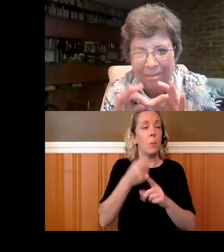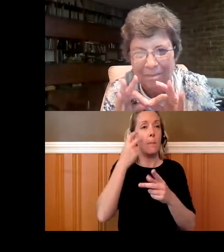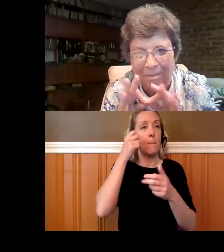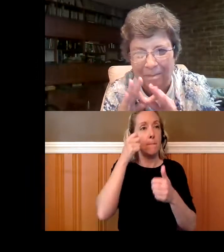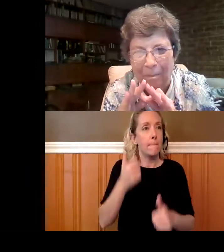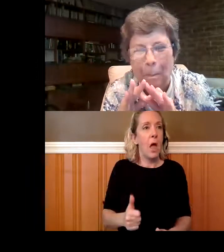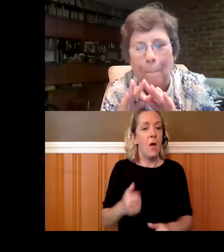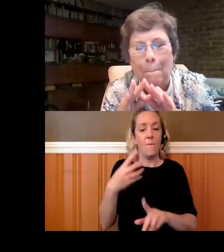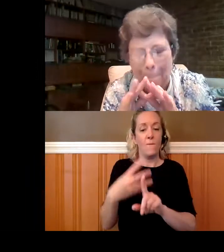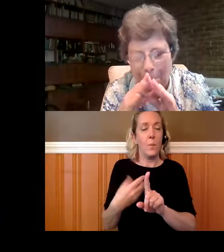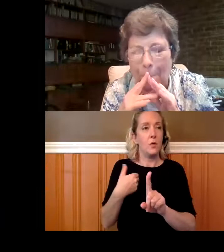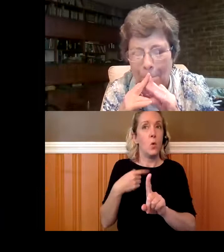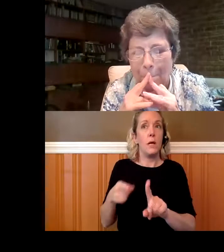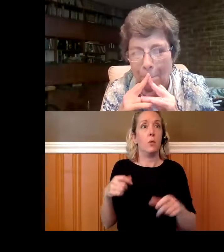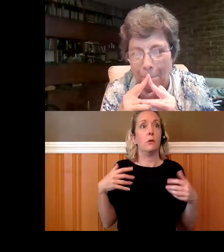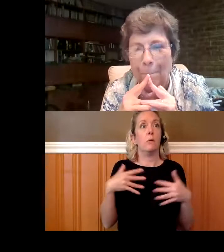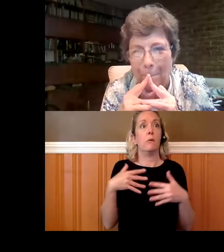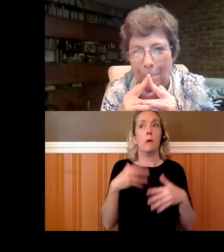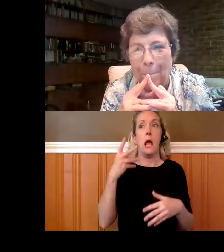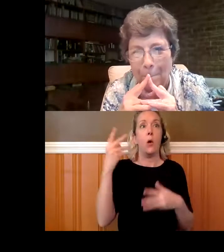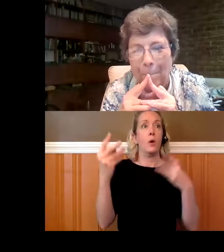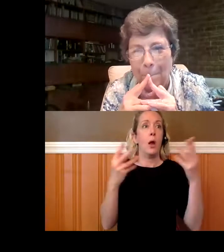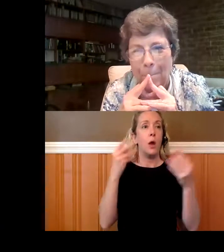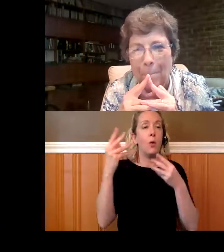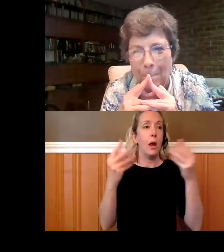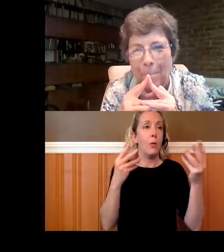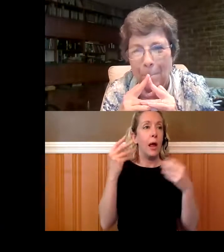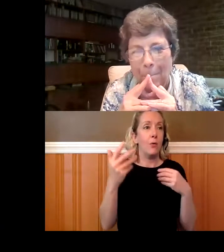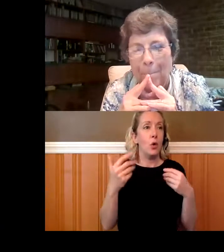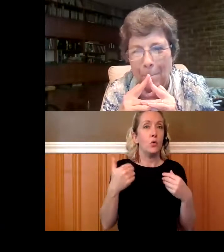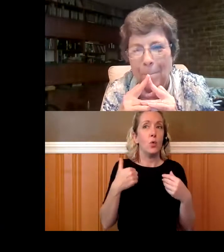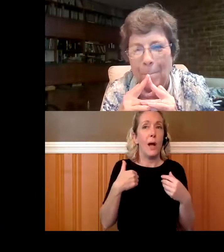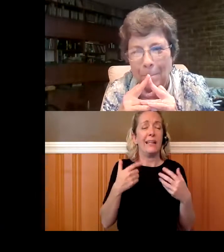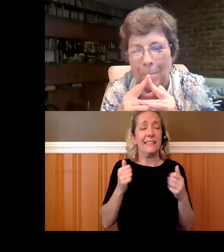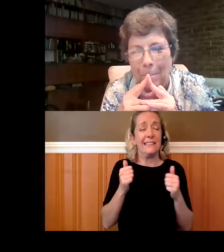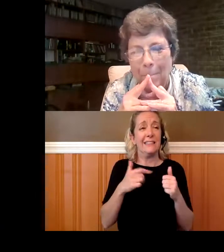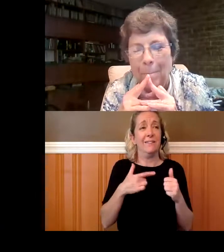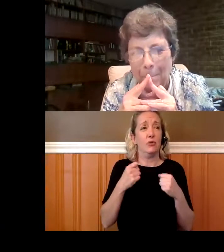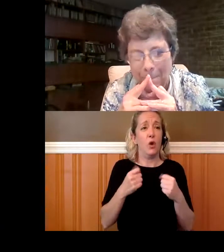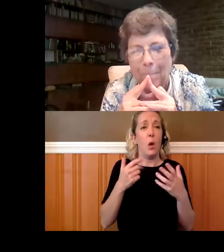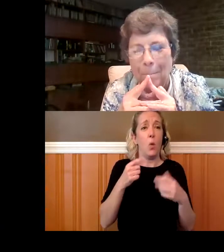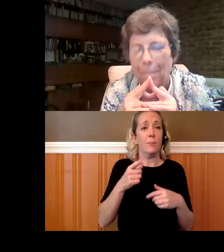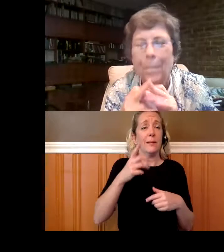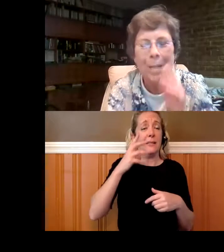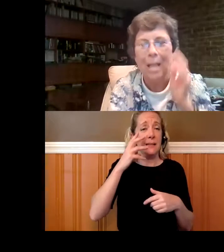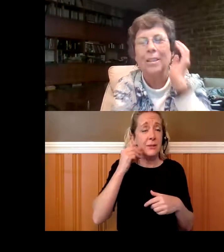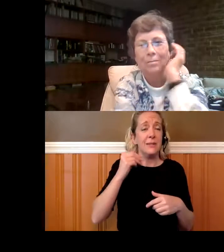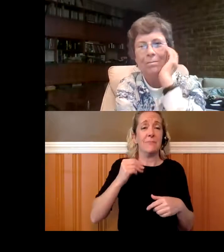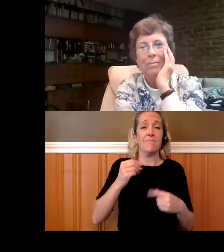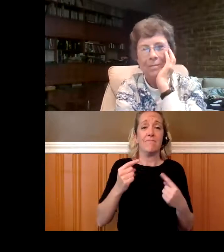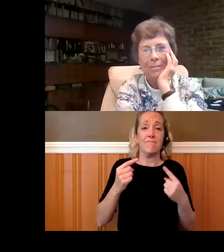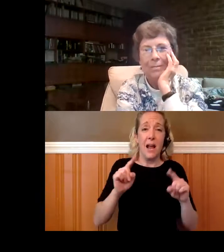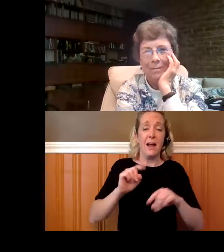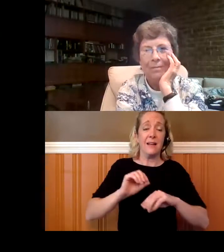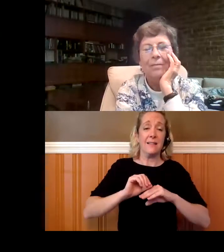hesitant to even go out where people could see him with a cane. And I just wanted him to have one, successful thing so he would